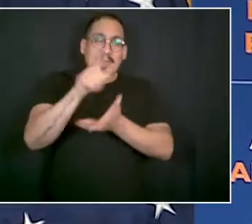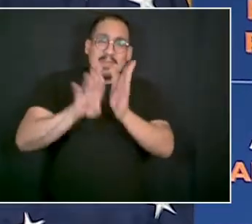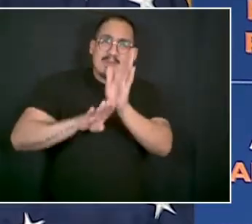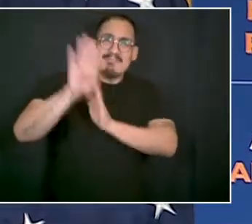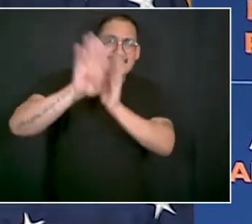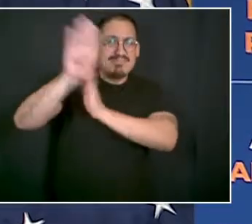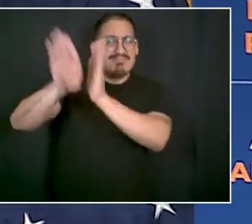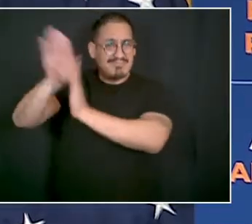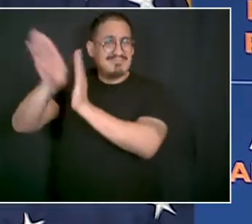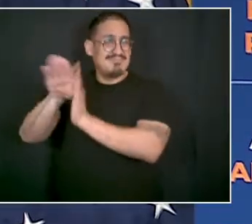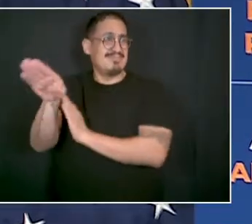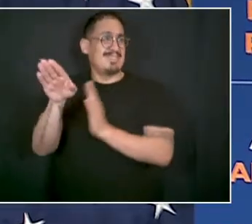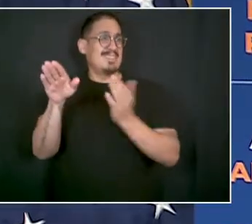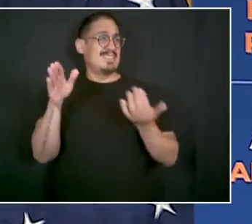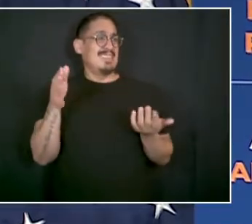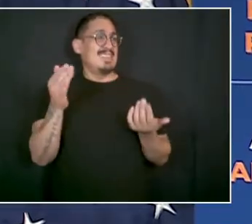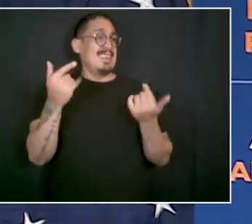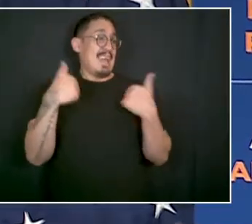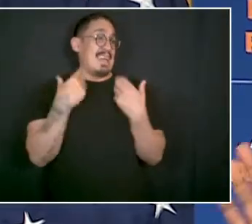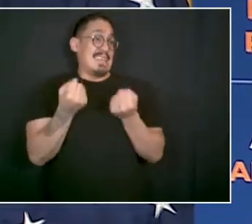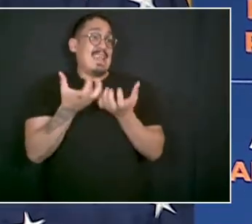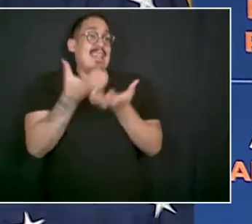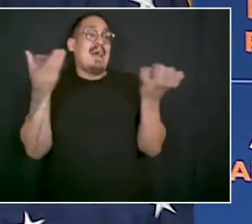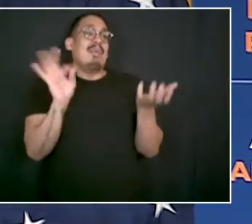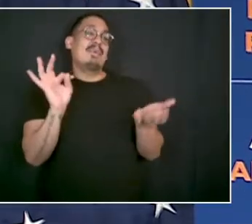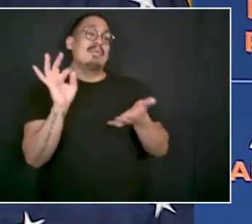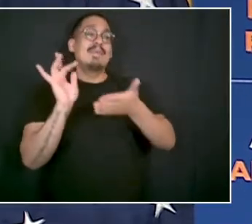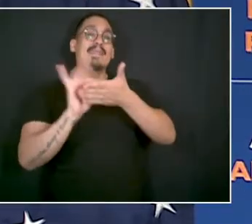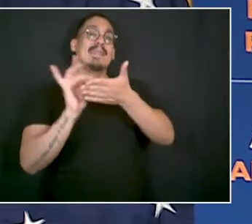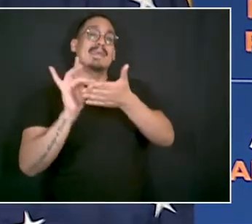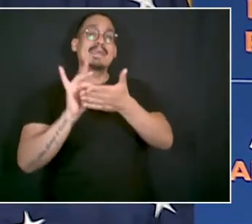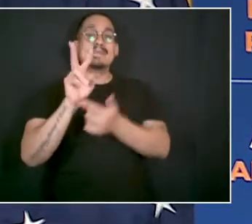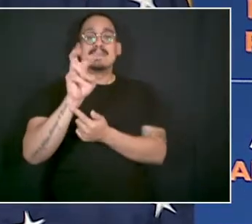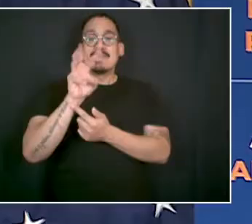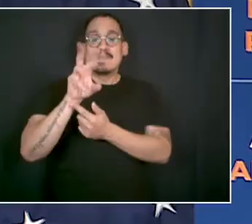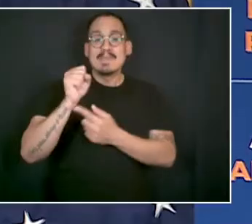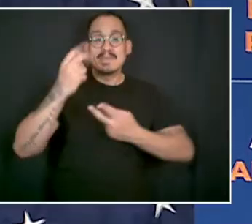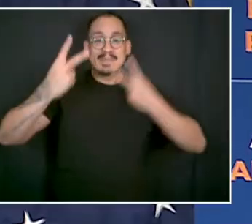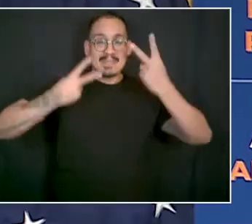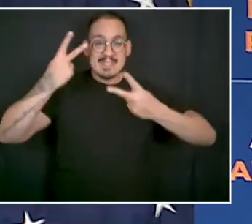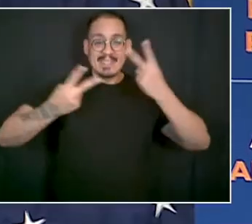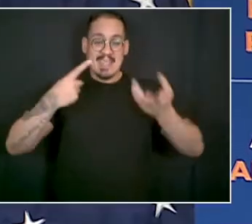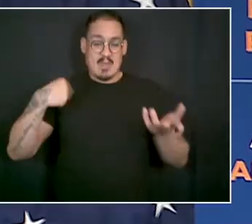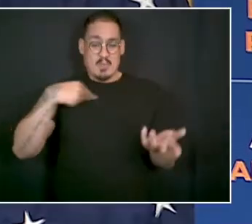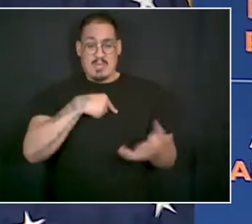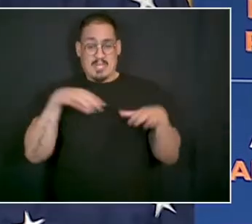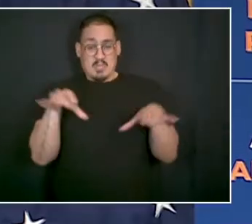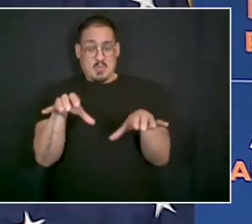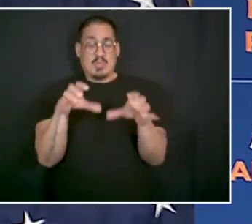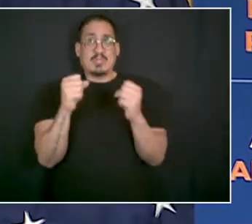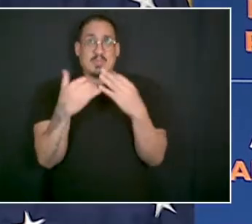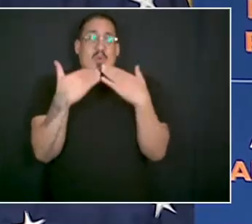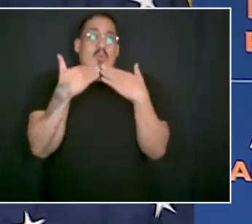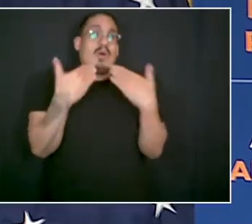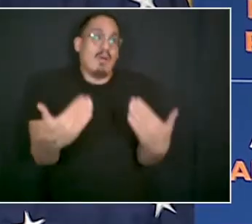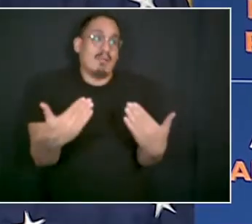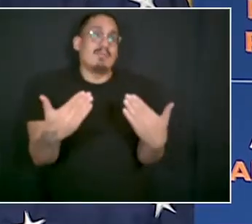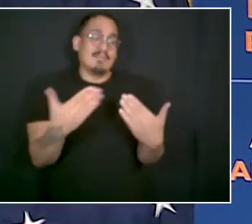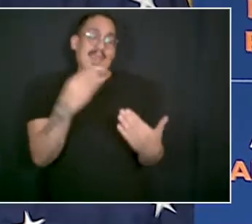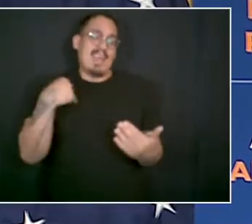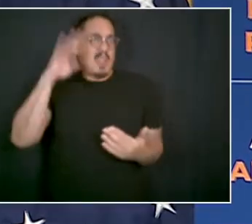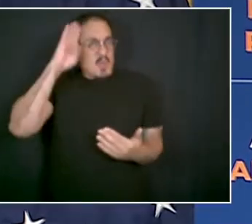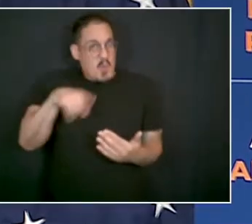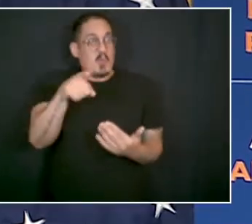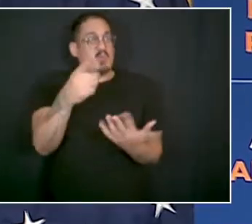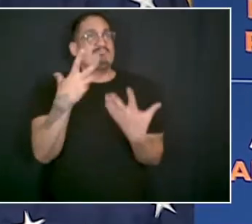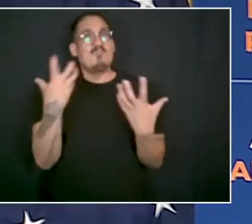all of a sudden you're going to go into the shadows. You are doing so well, and I know you want me back. I know it. I'll be back.